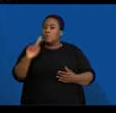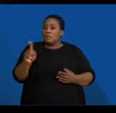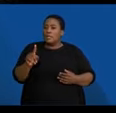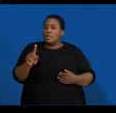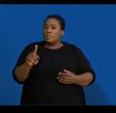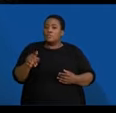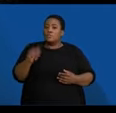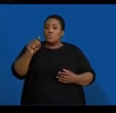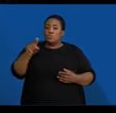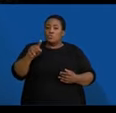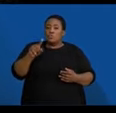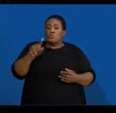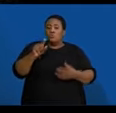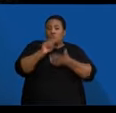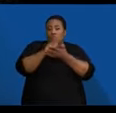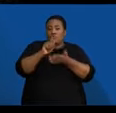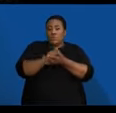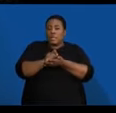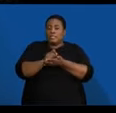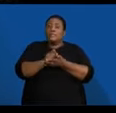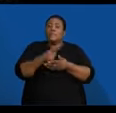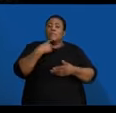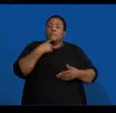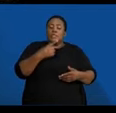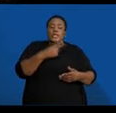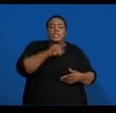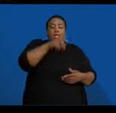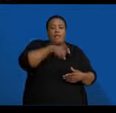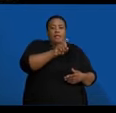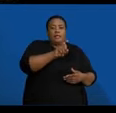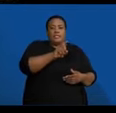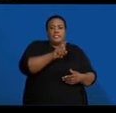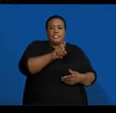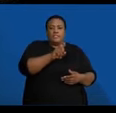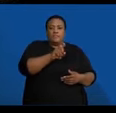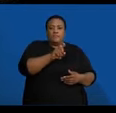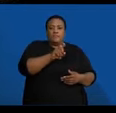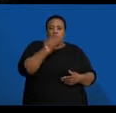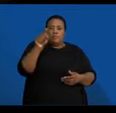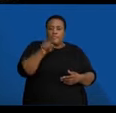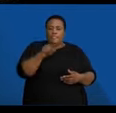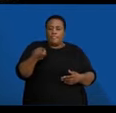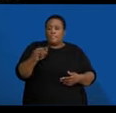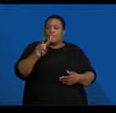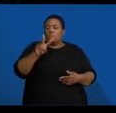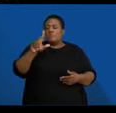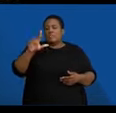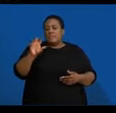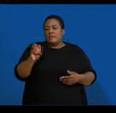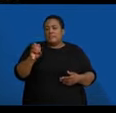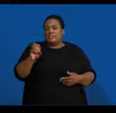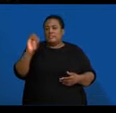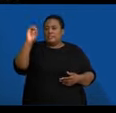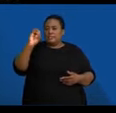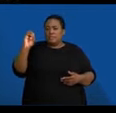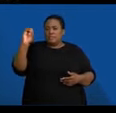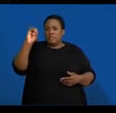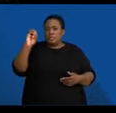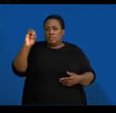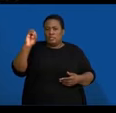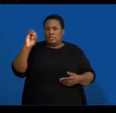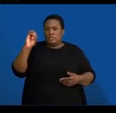that means for you to write the solution, it will be x is between the 270